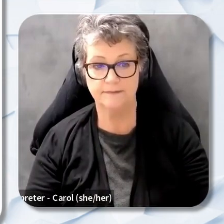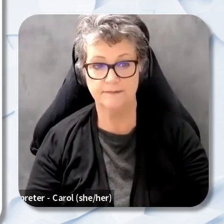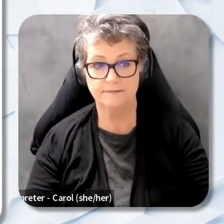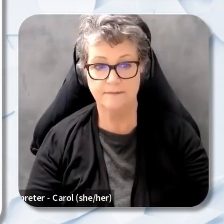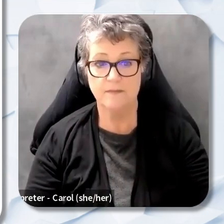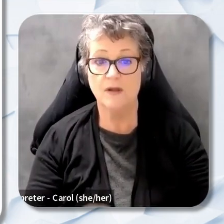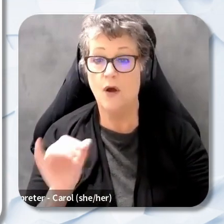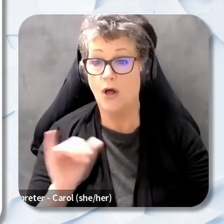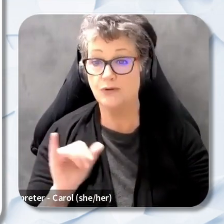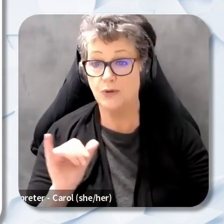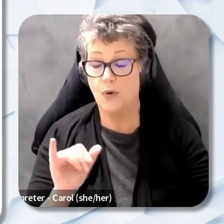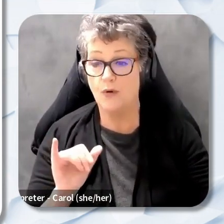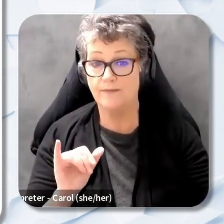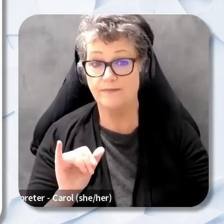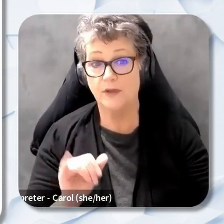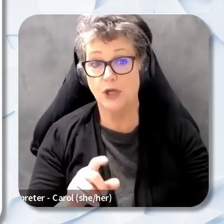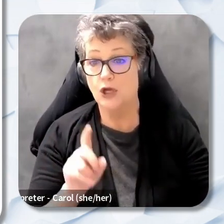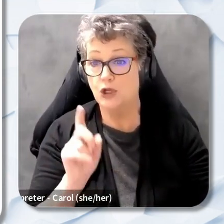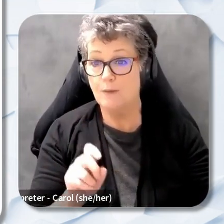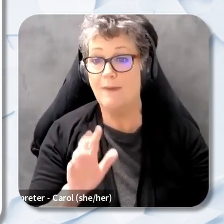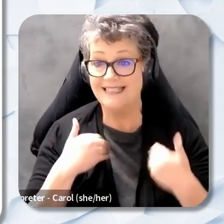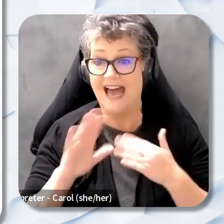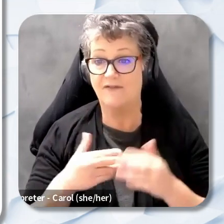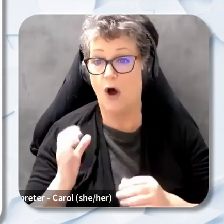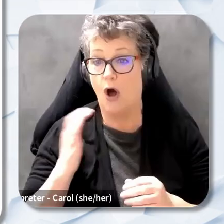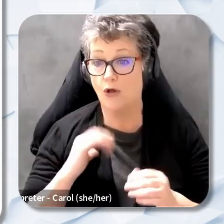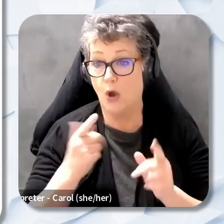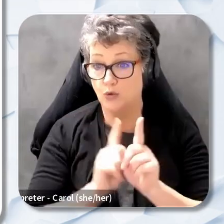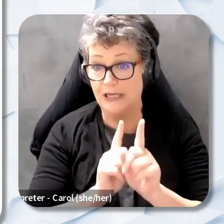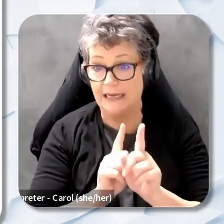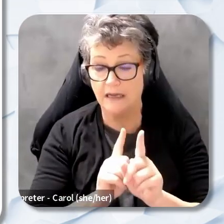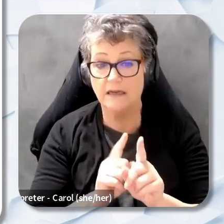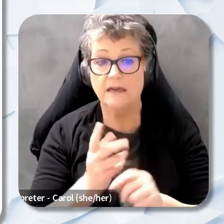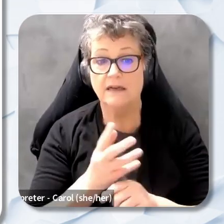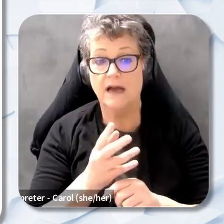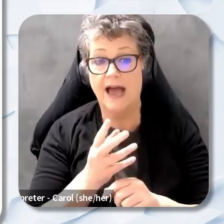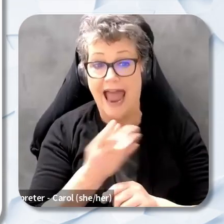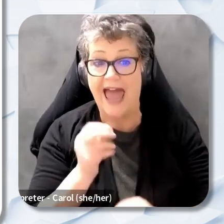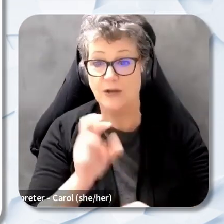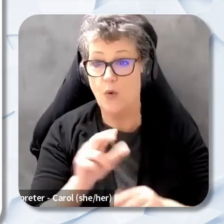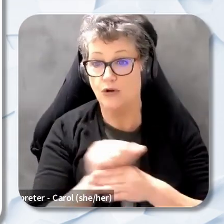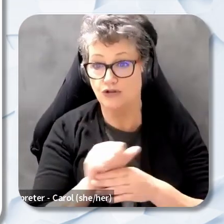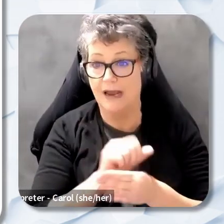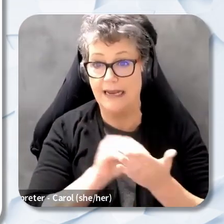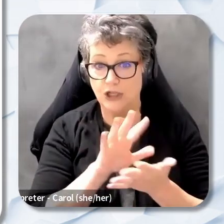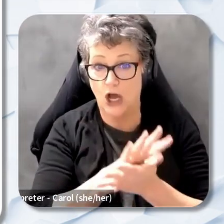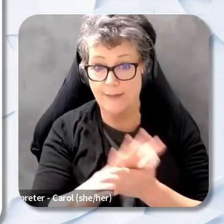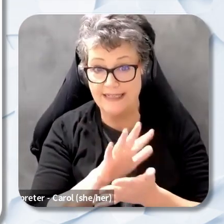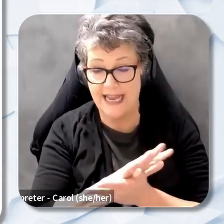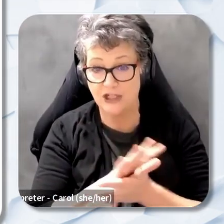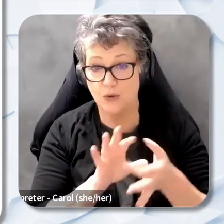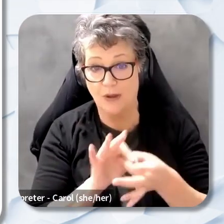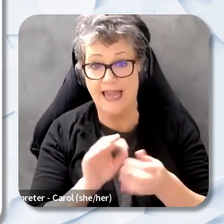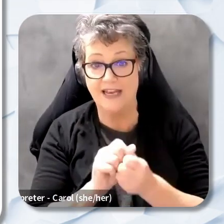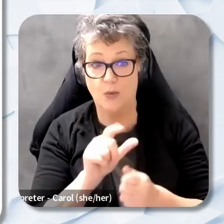In addition, you must have all coaching and/or training documentation associated